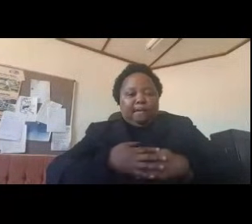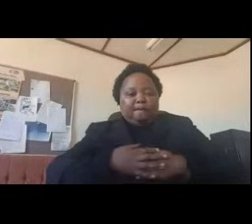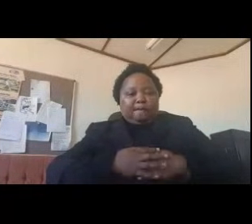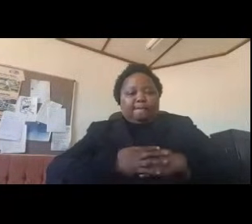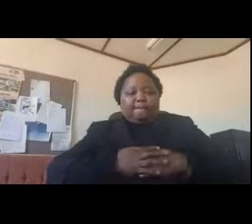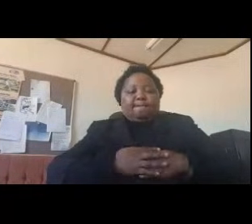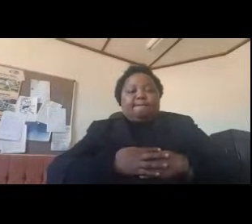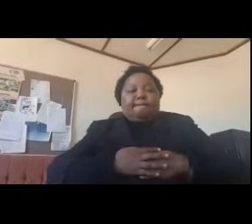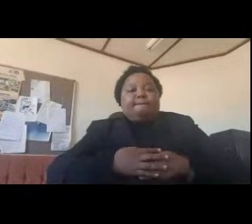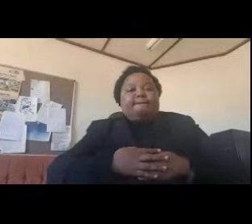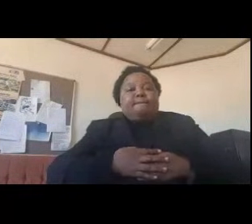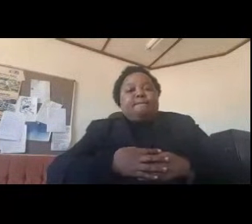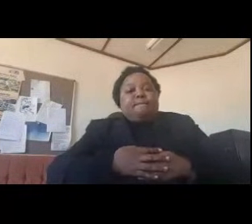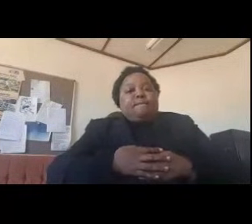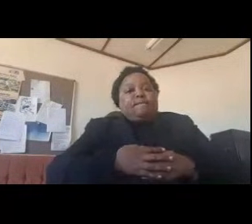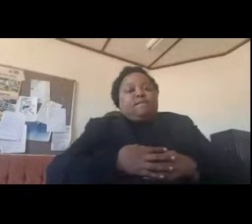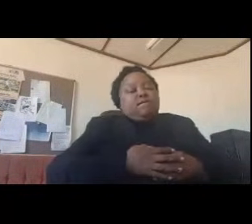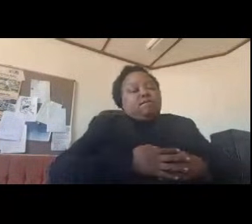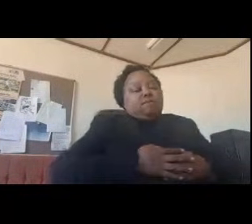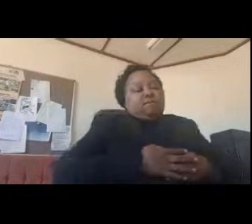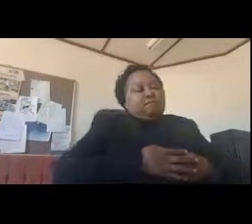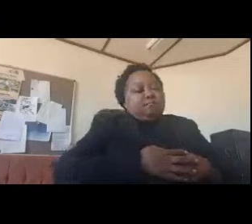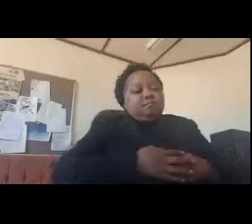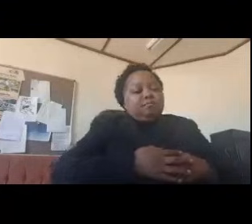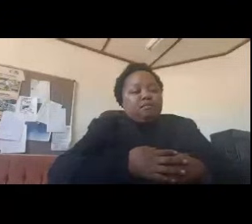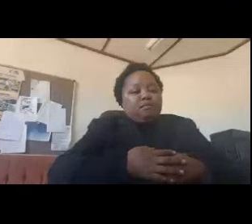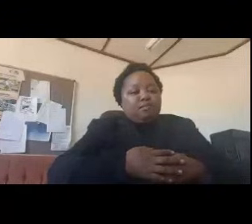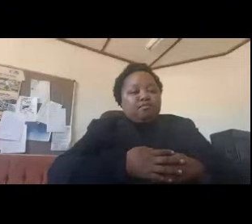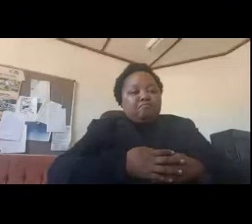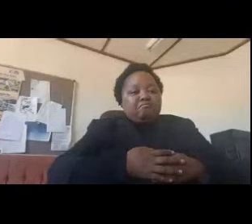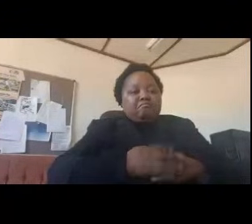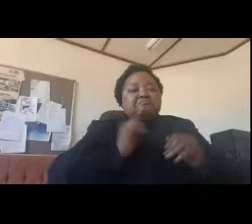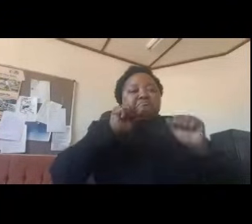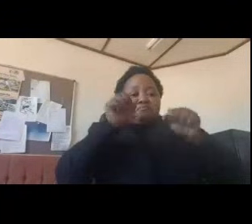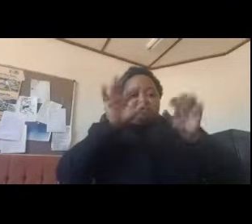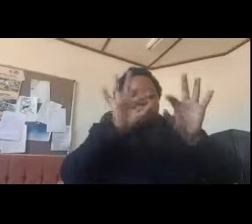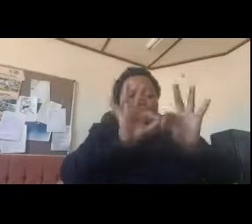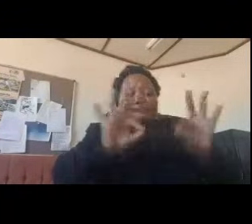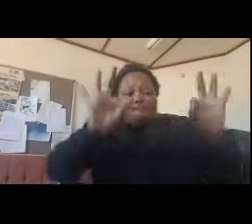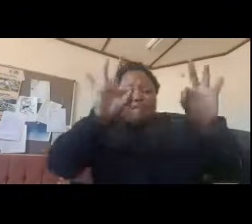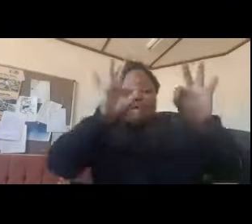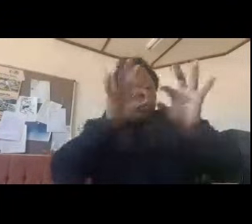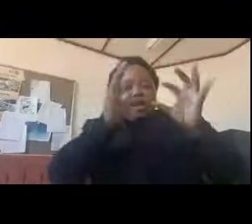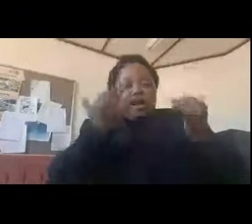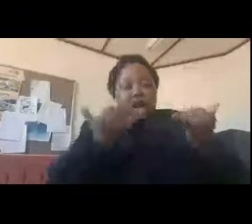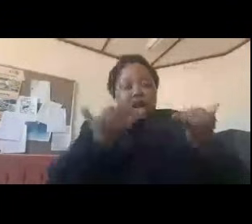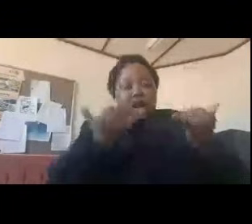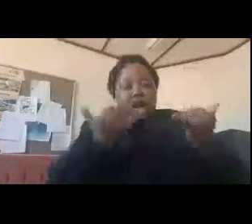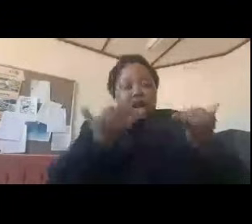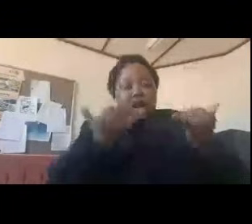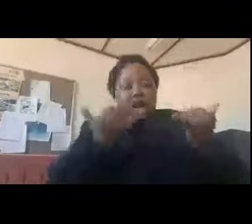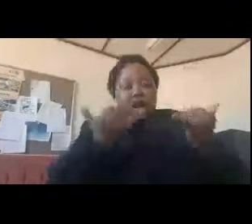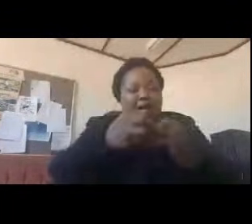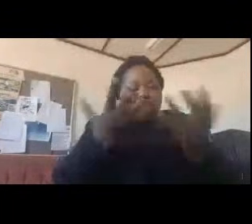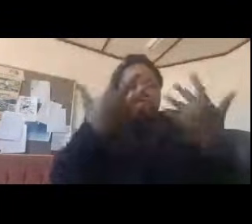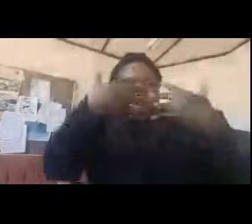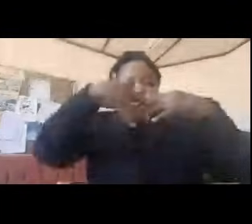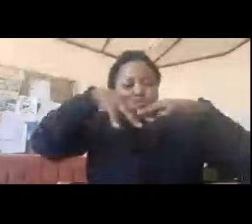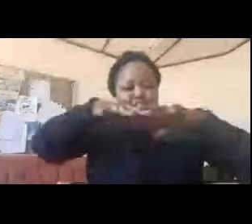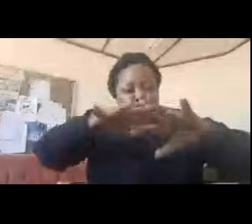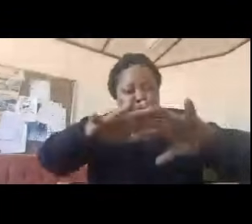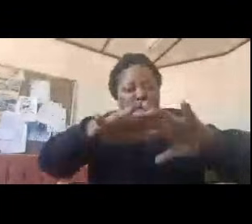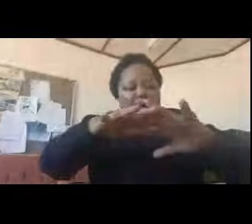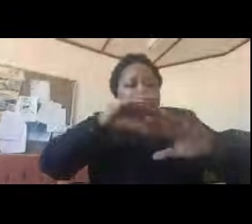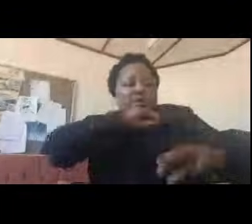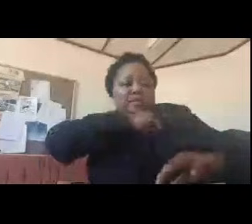So it is important now to try to look at how do we include disability